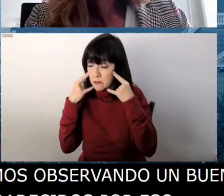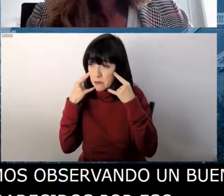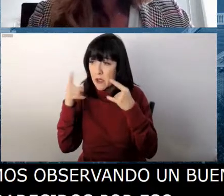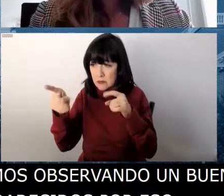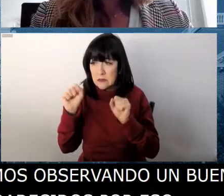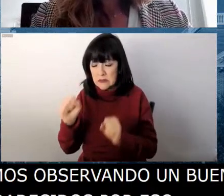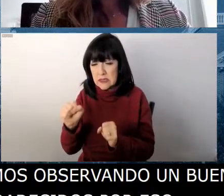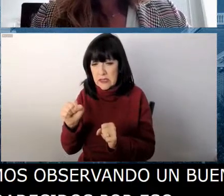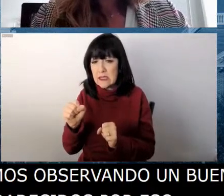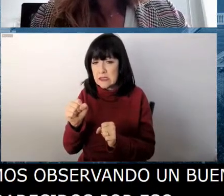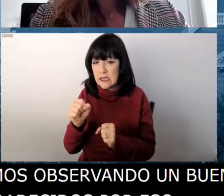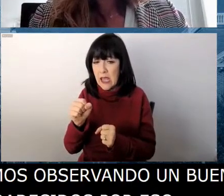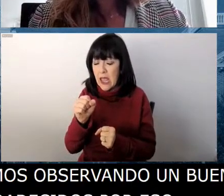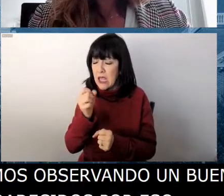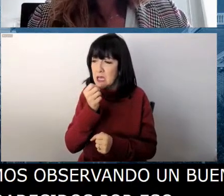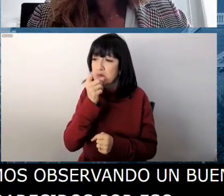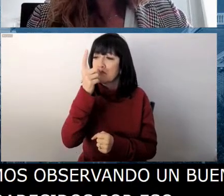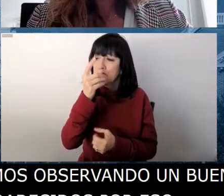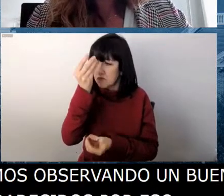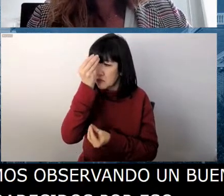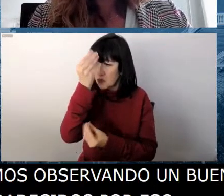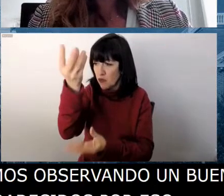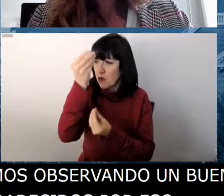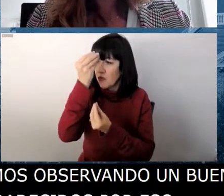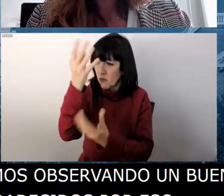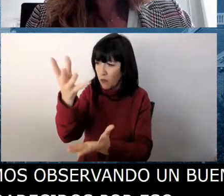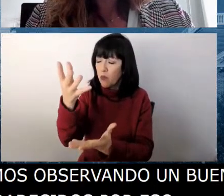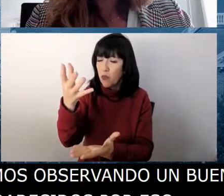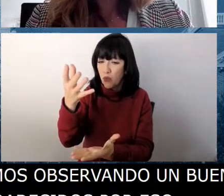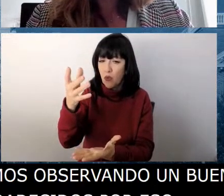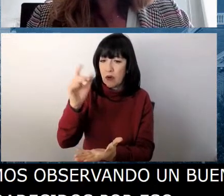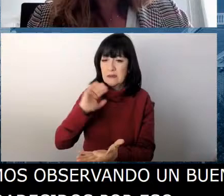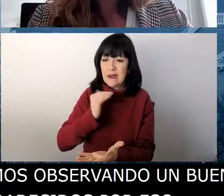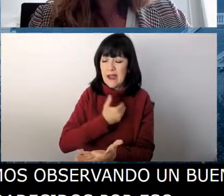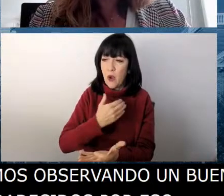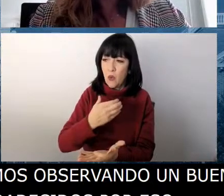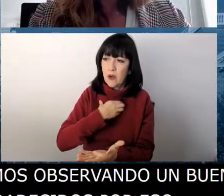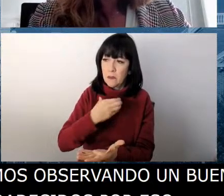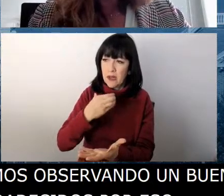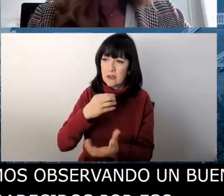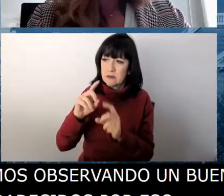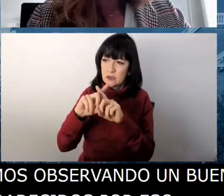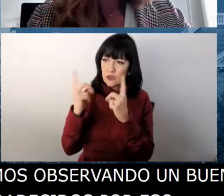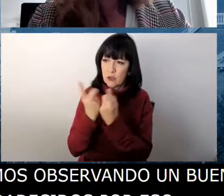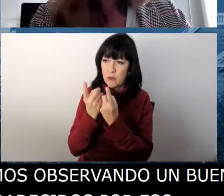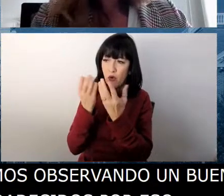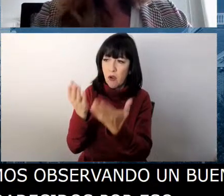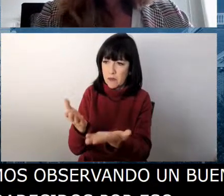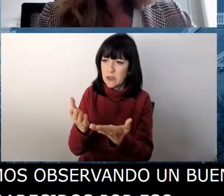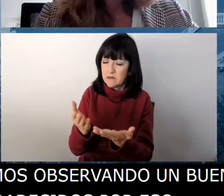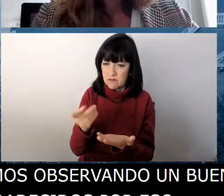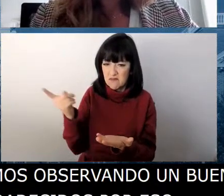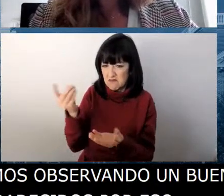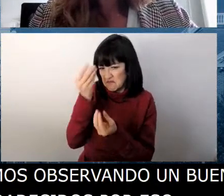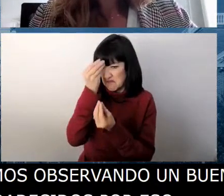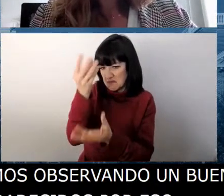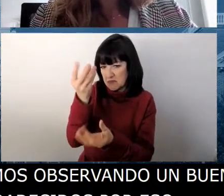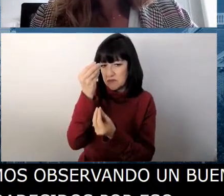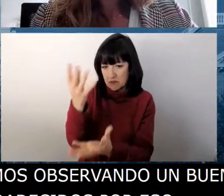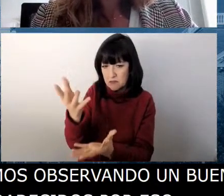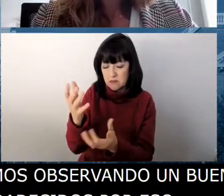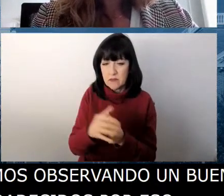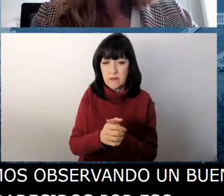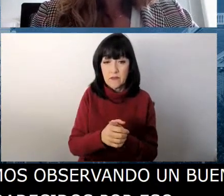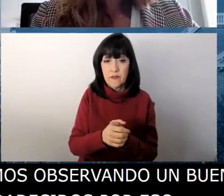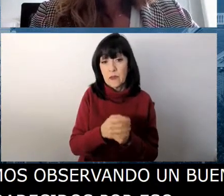concerns and will raise awareness and educate again. At this time, though, enforcement is